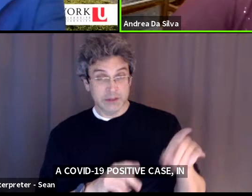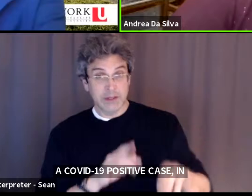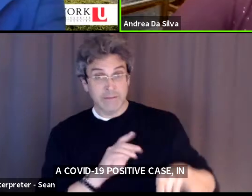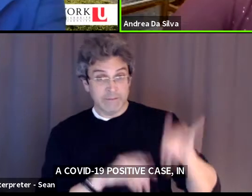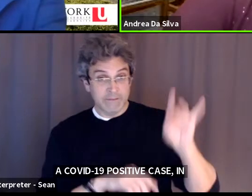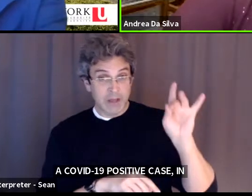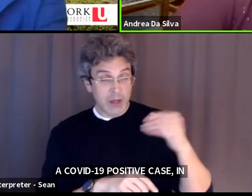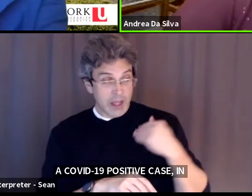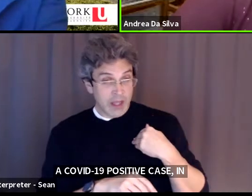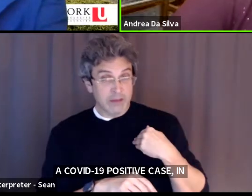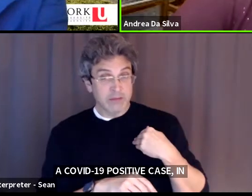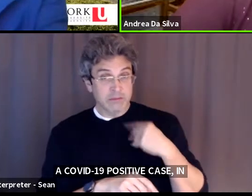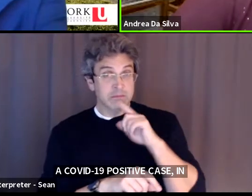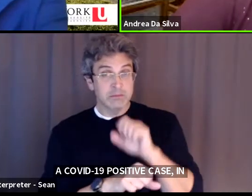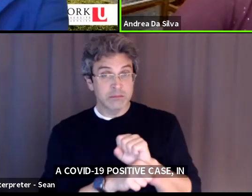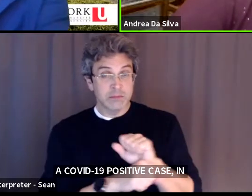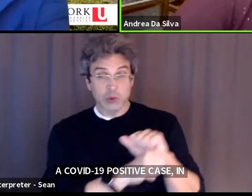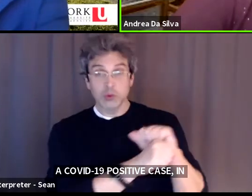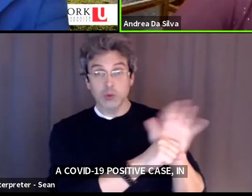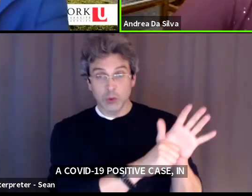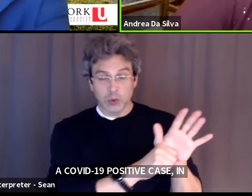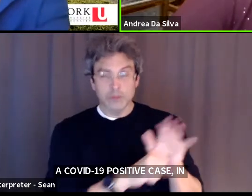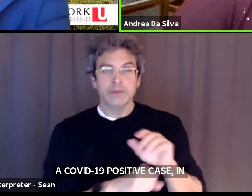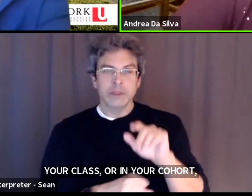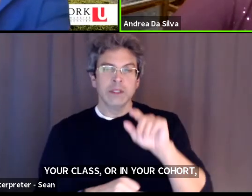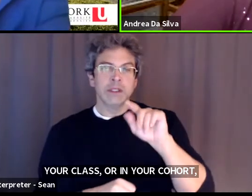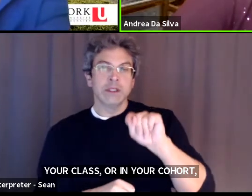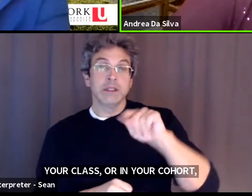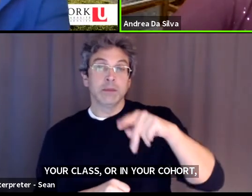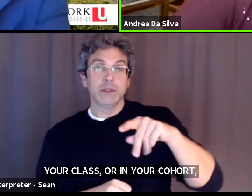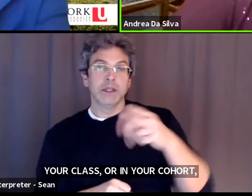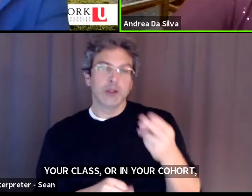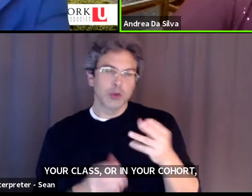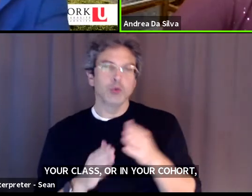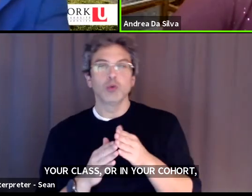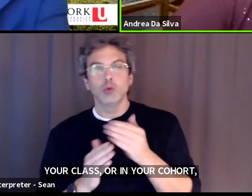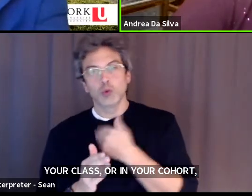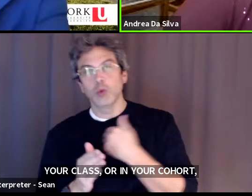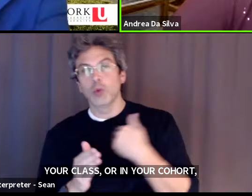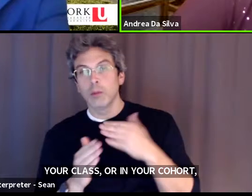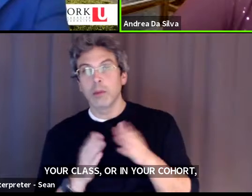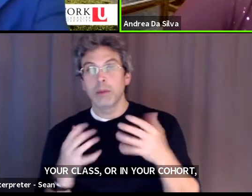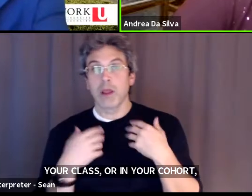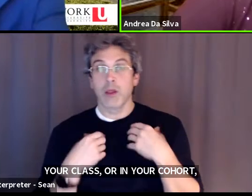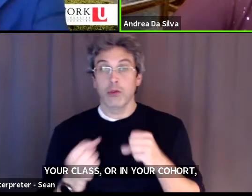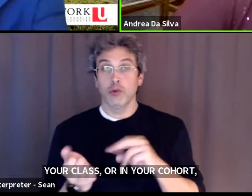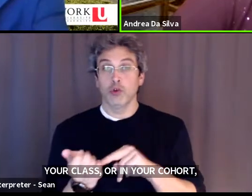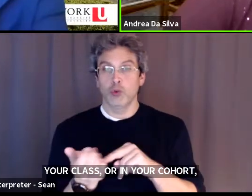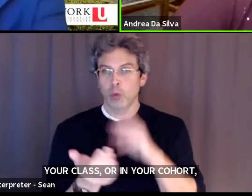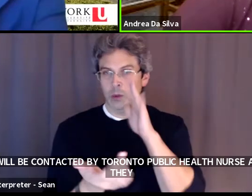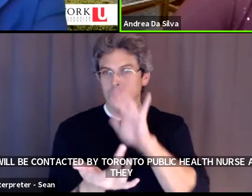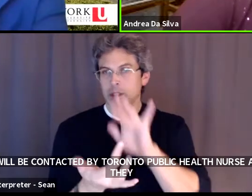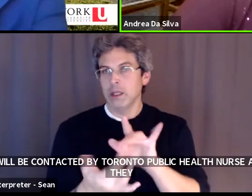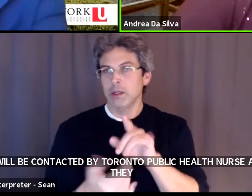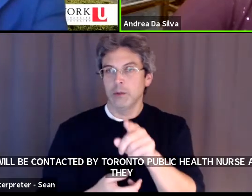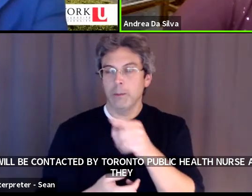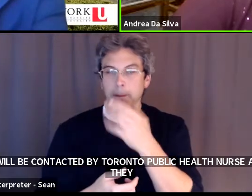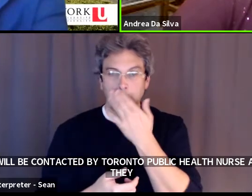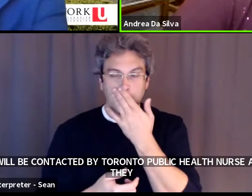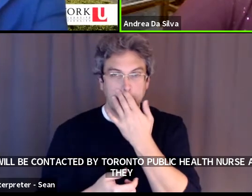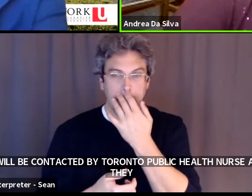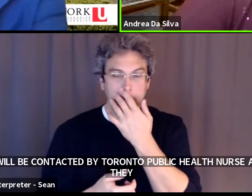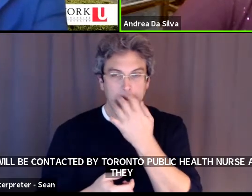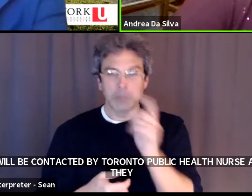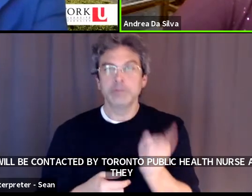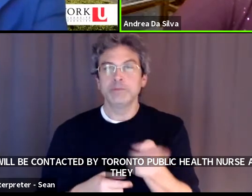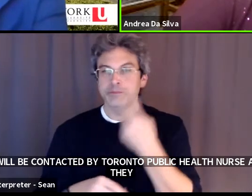contacted by Toronto Public Health nurse, and they will conduct assessment. For example, whether you are, so